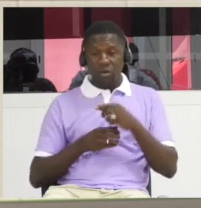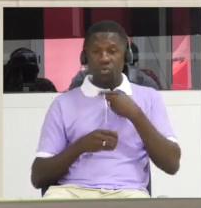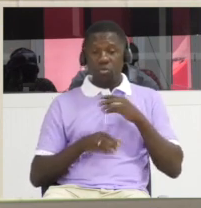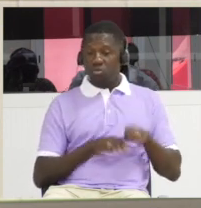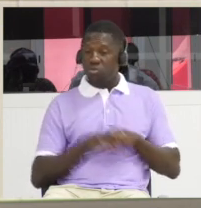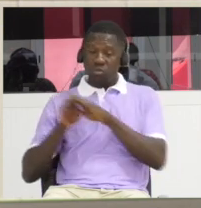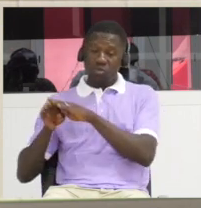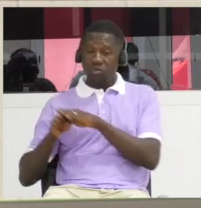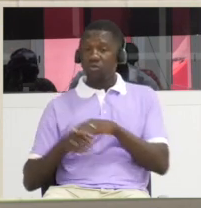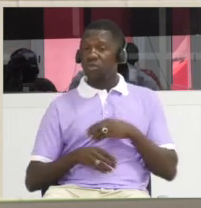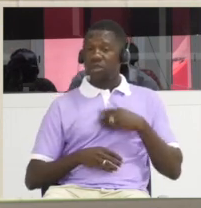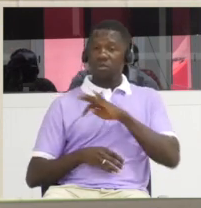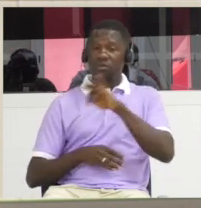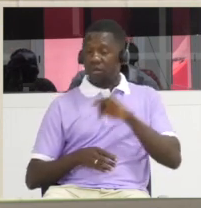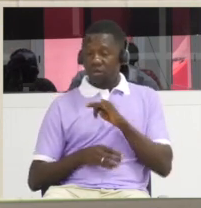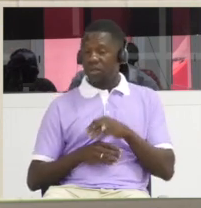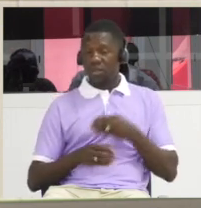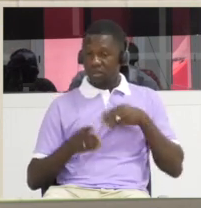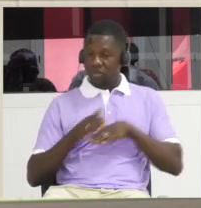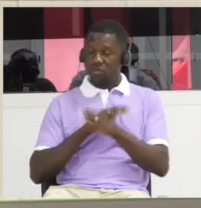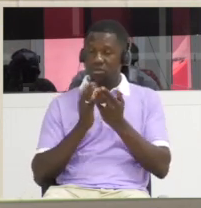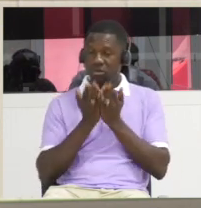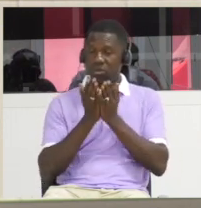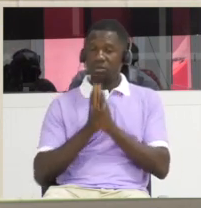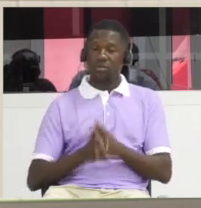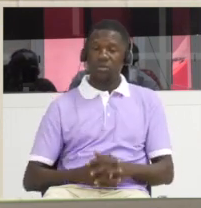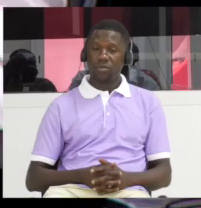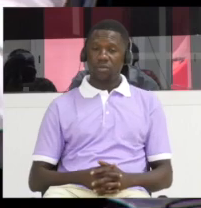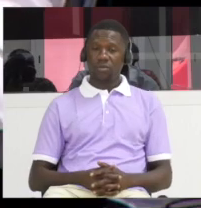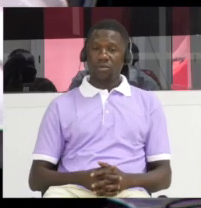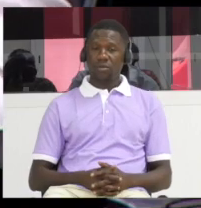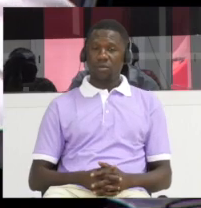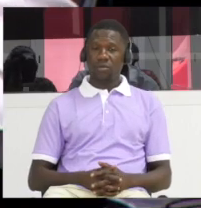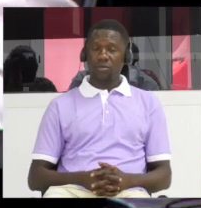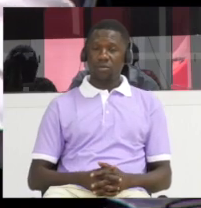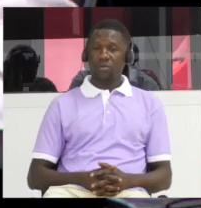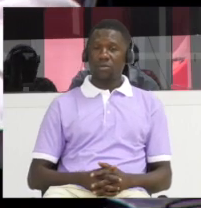You were shocked that the vice president would lie about that? Is that your testimony?